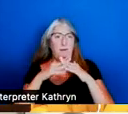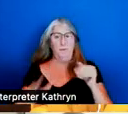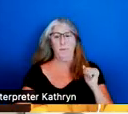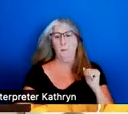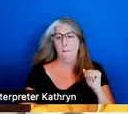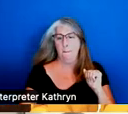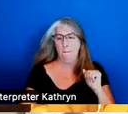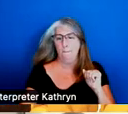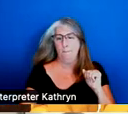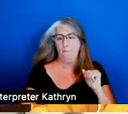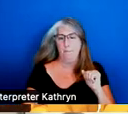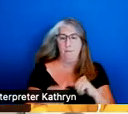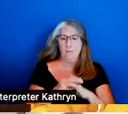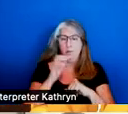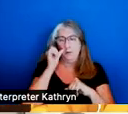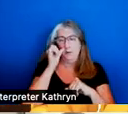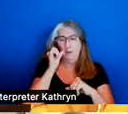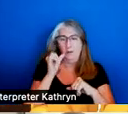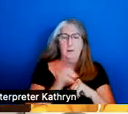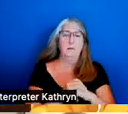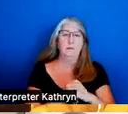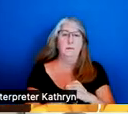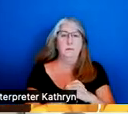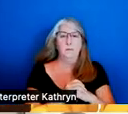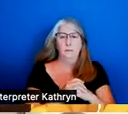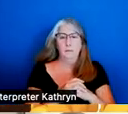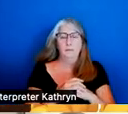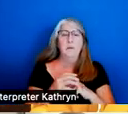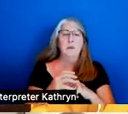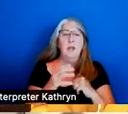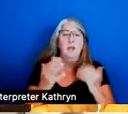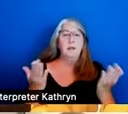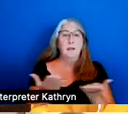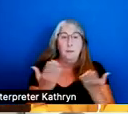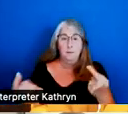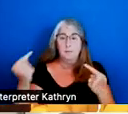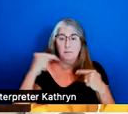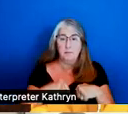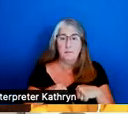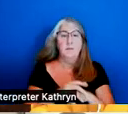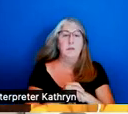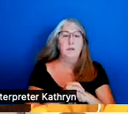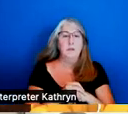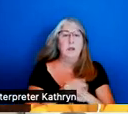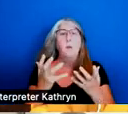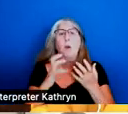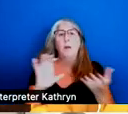I was infatuated. I'm not infatuated. I was in love to be married to a Black man.